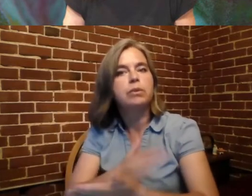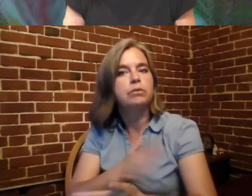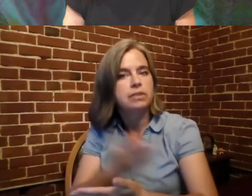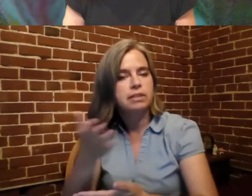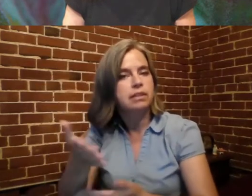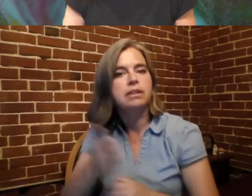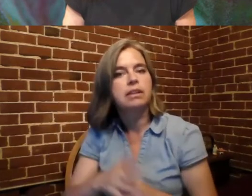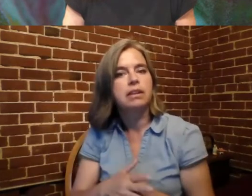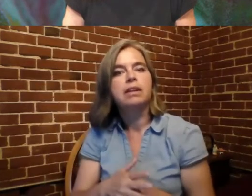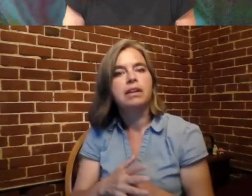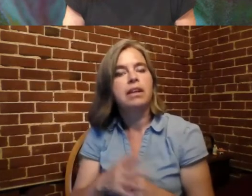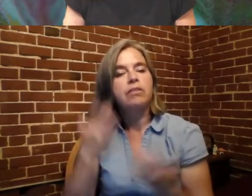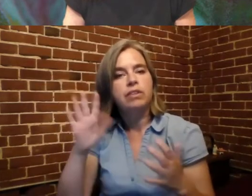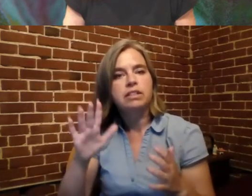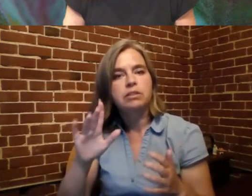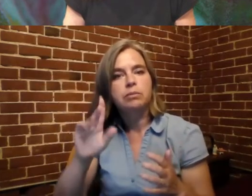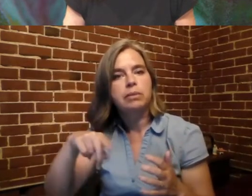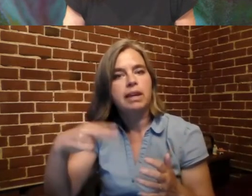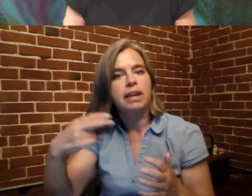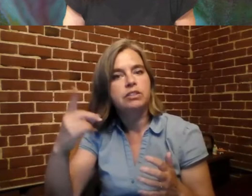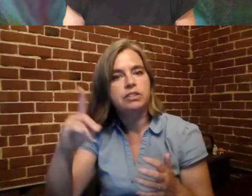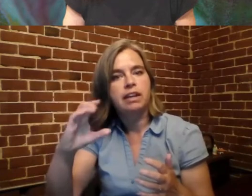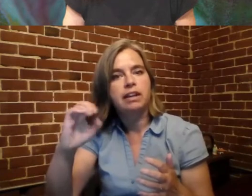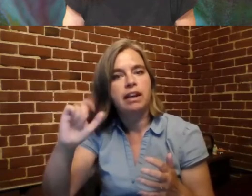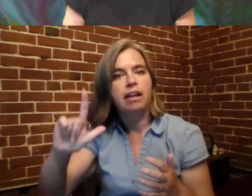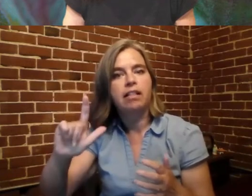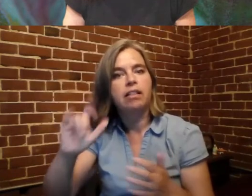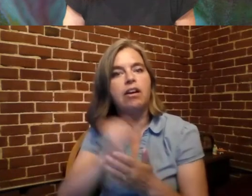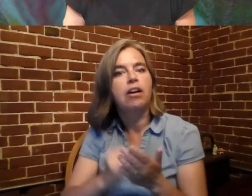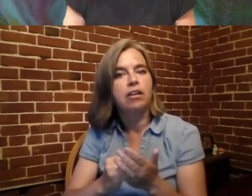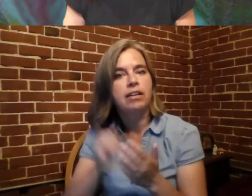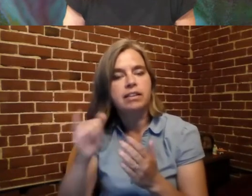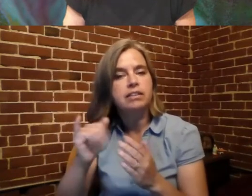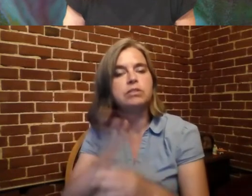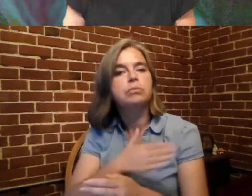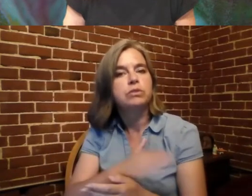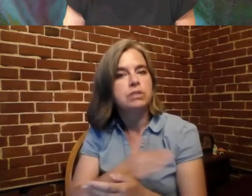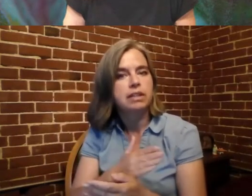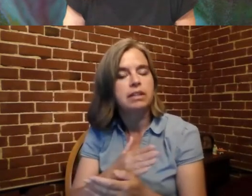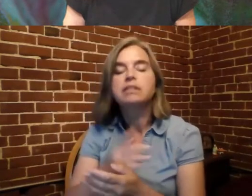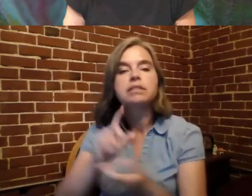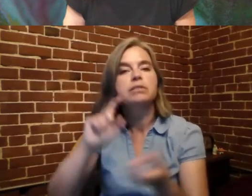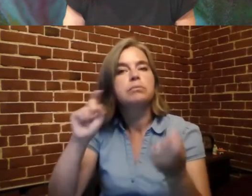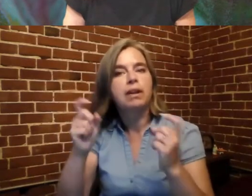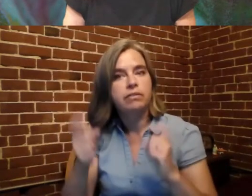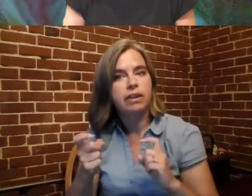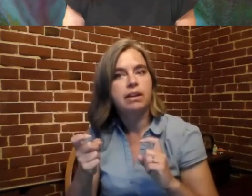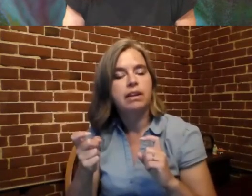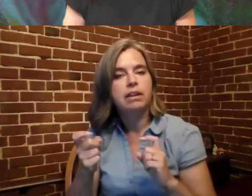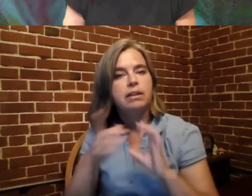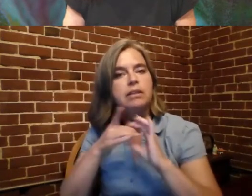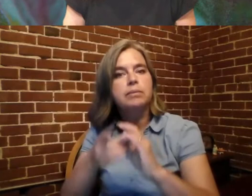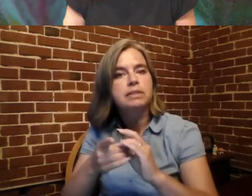his doctor's degree over CalArt. So this piece is actually modified based on one of